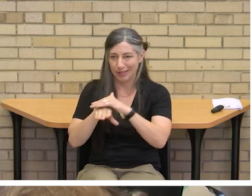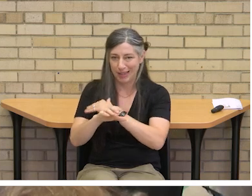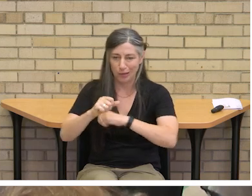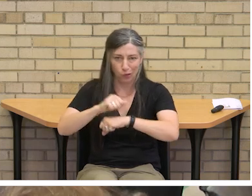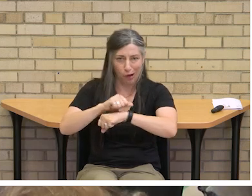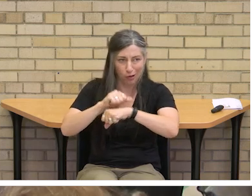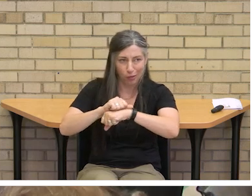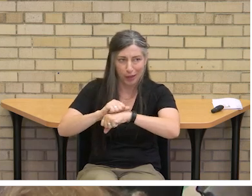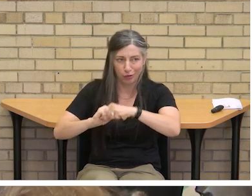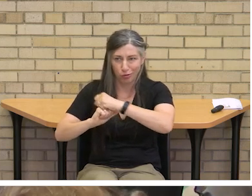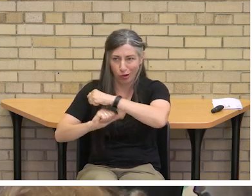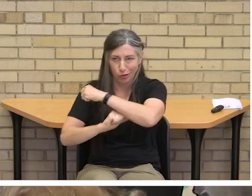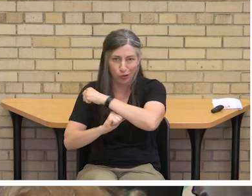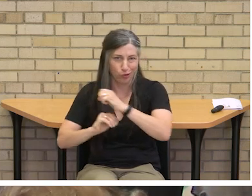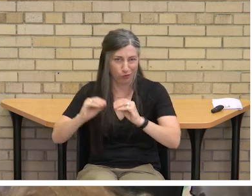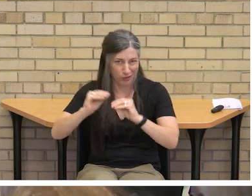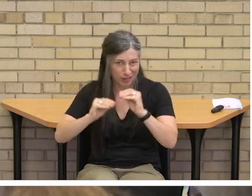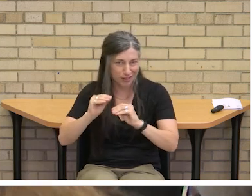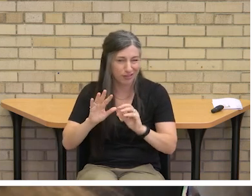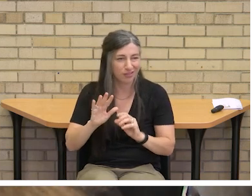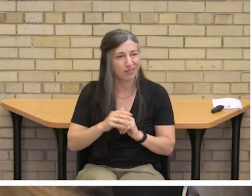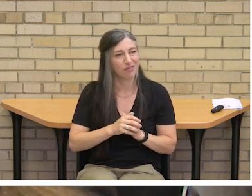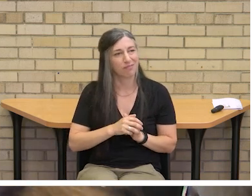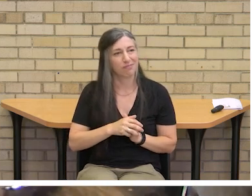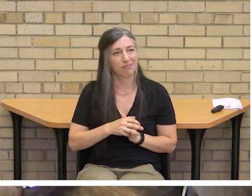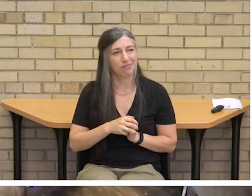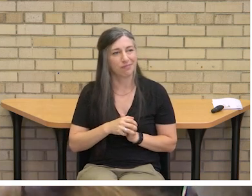concrete substructure repairs.